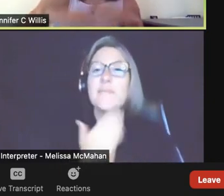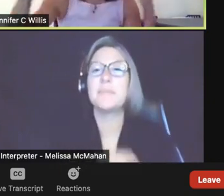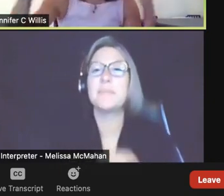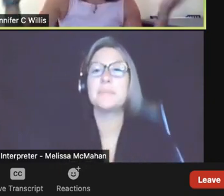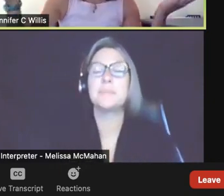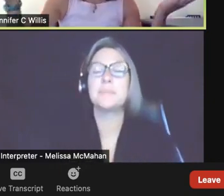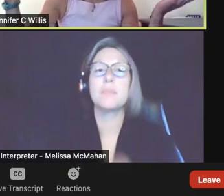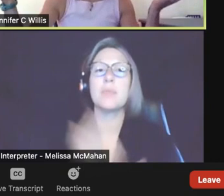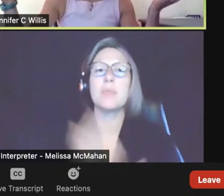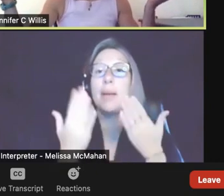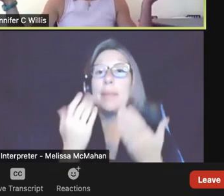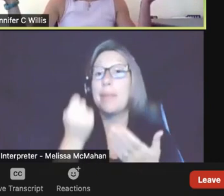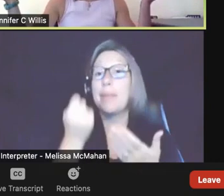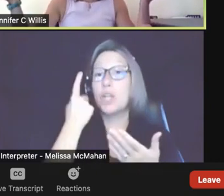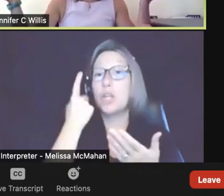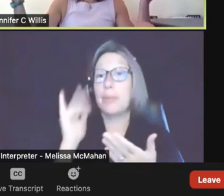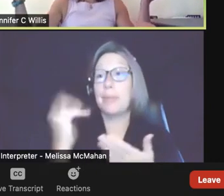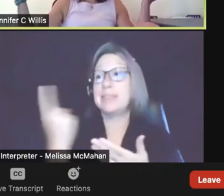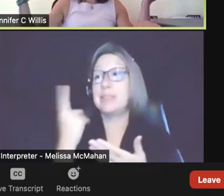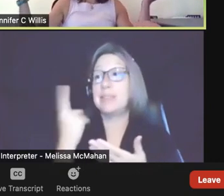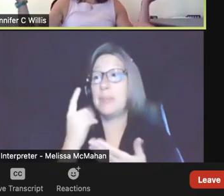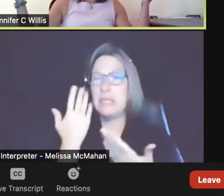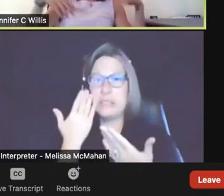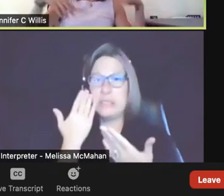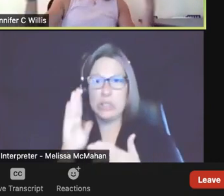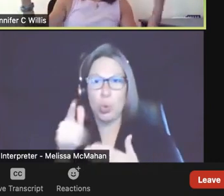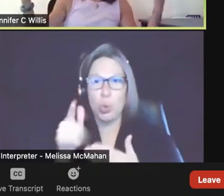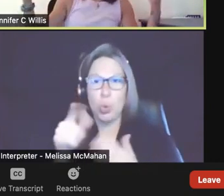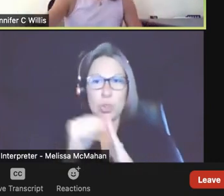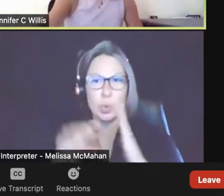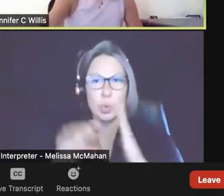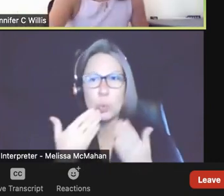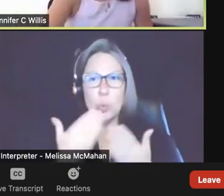that may be understood by somebody who doesn't necessarily know the student as well.